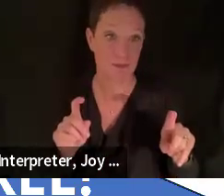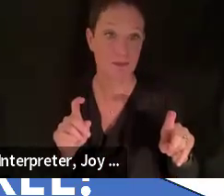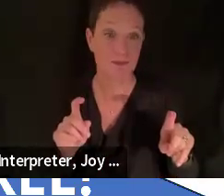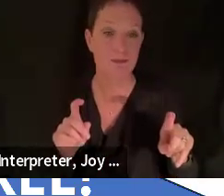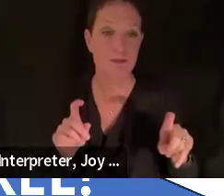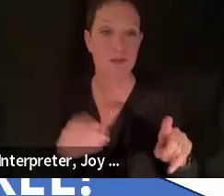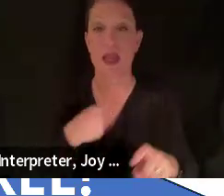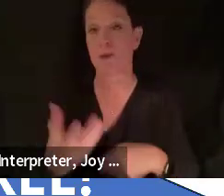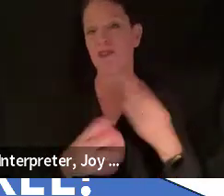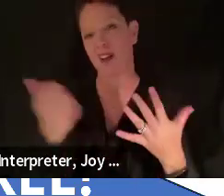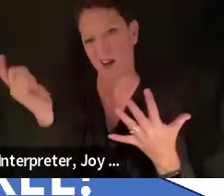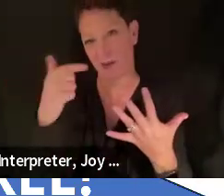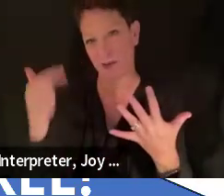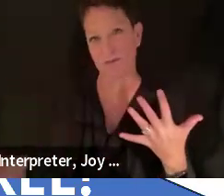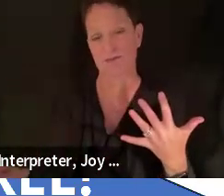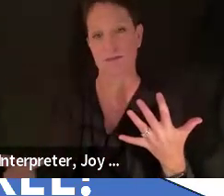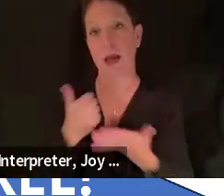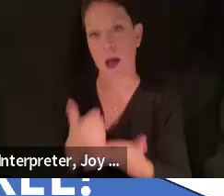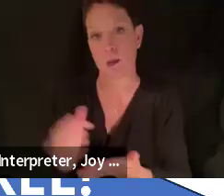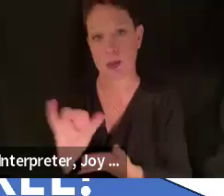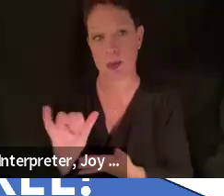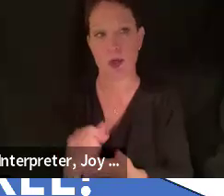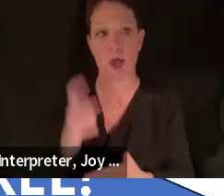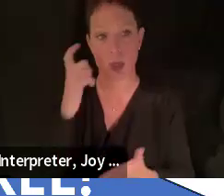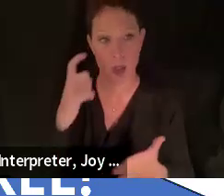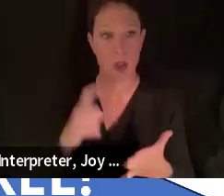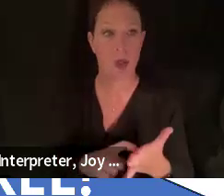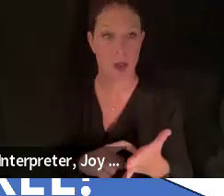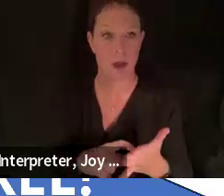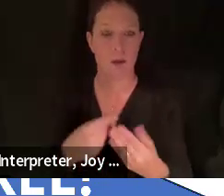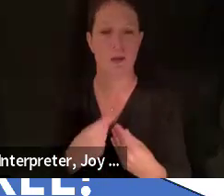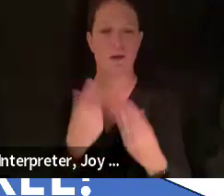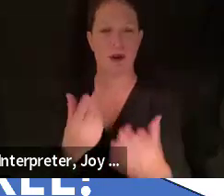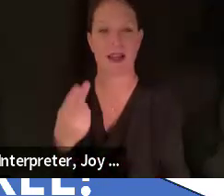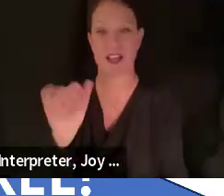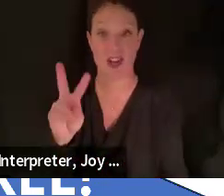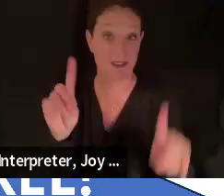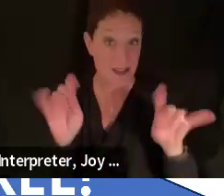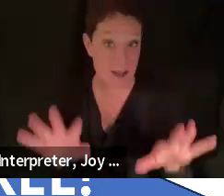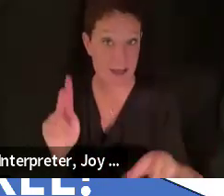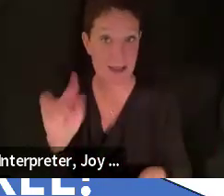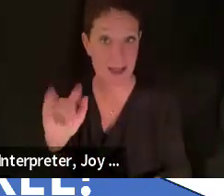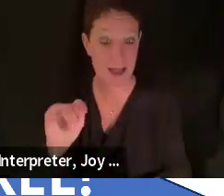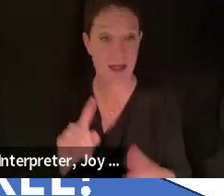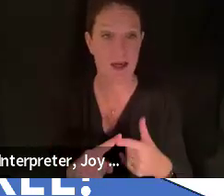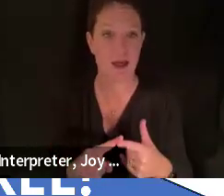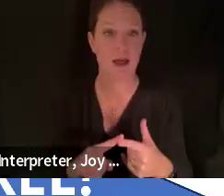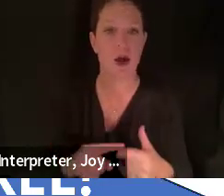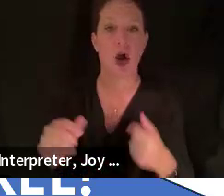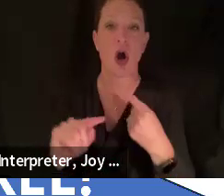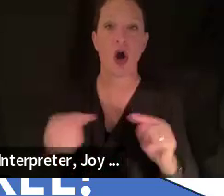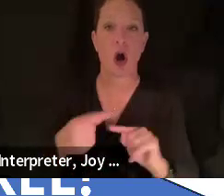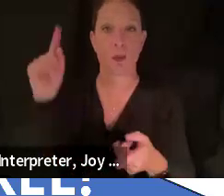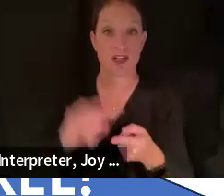and they provide many other resources. As you can see above, they provide HIV test kits, harm reduction